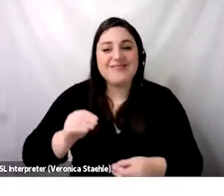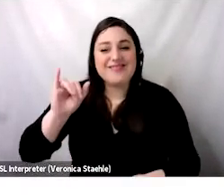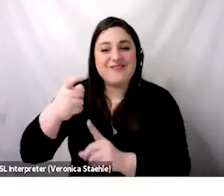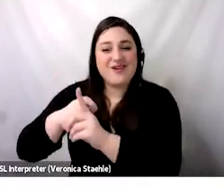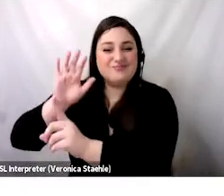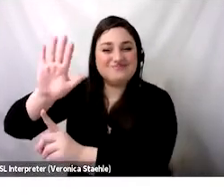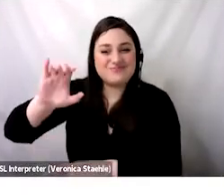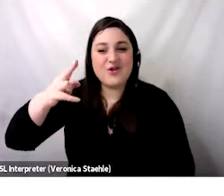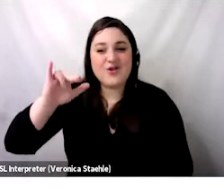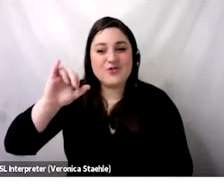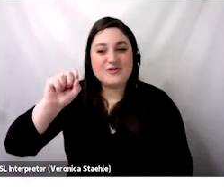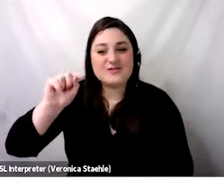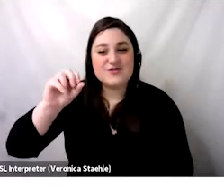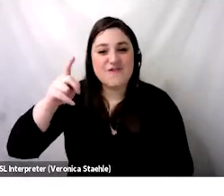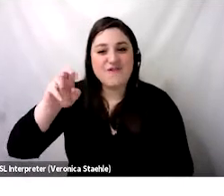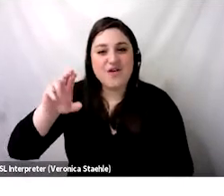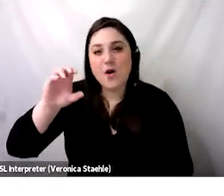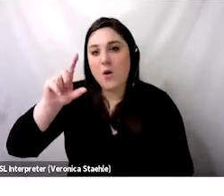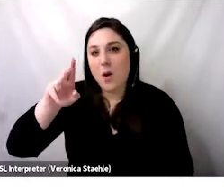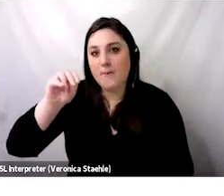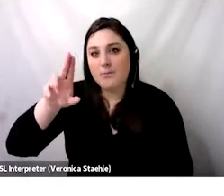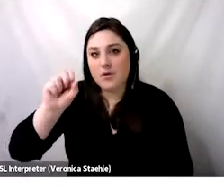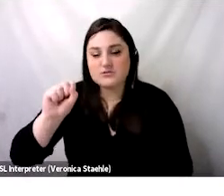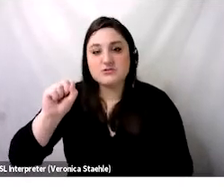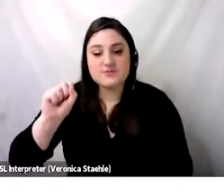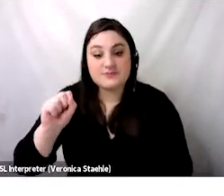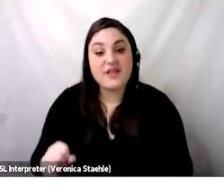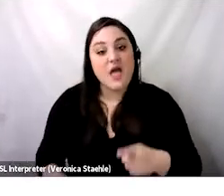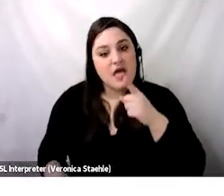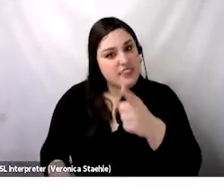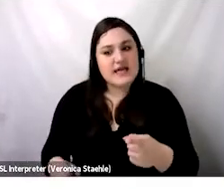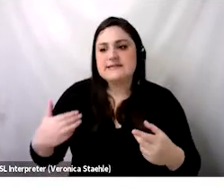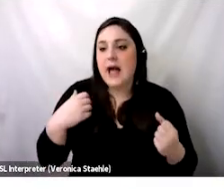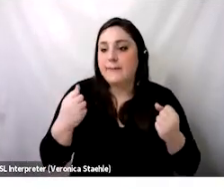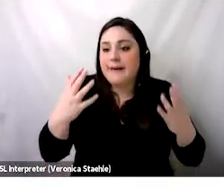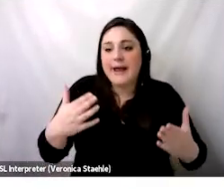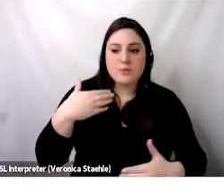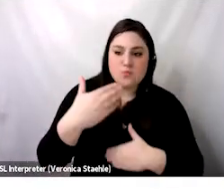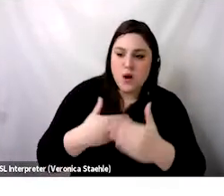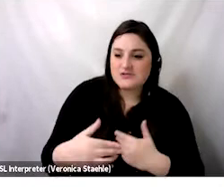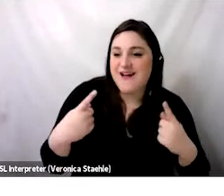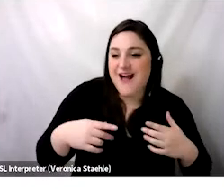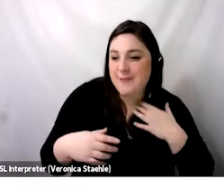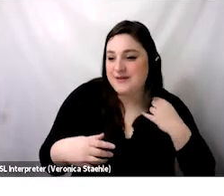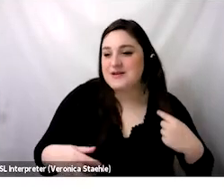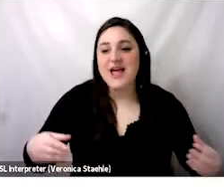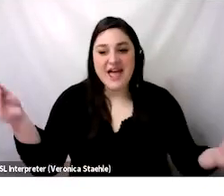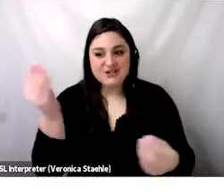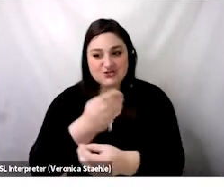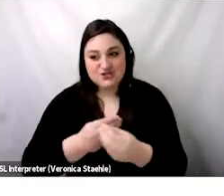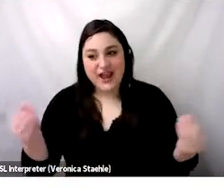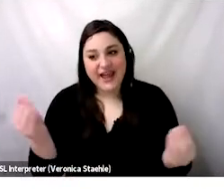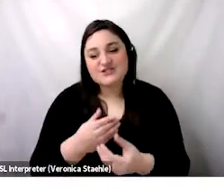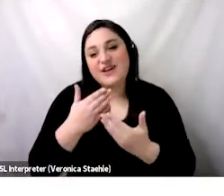many things were happening as the transportation of goods and plants were happening between the old world, which